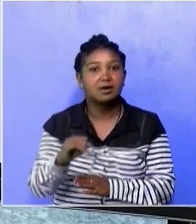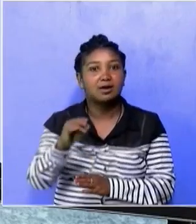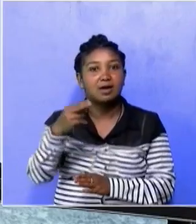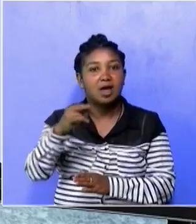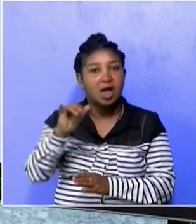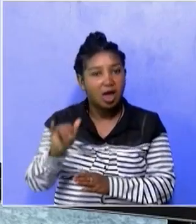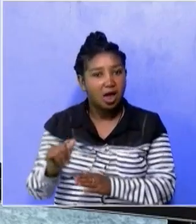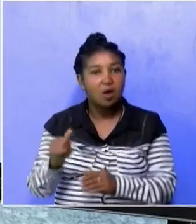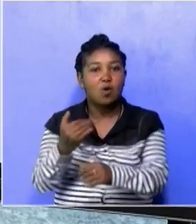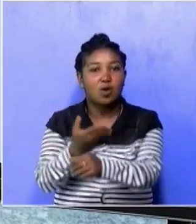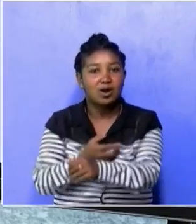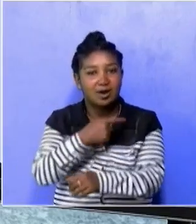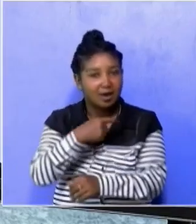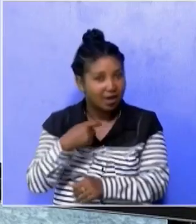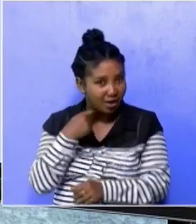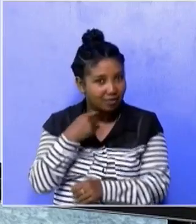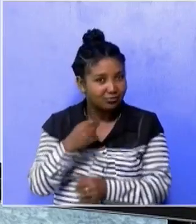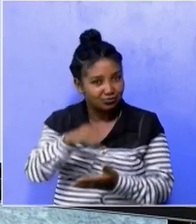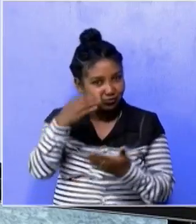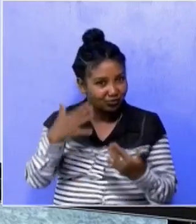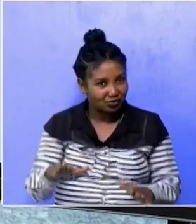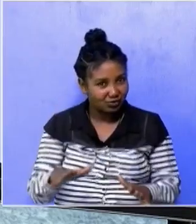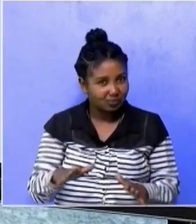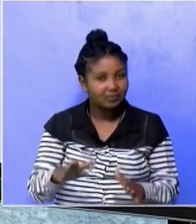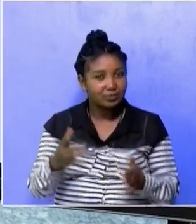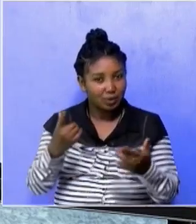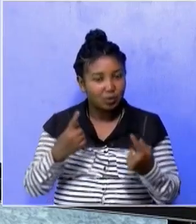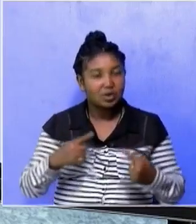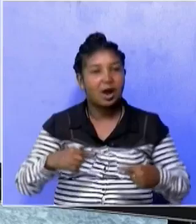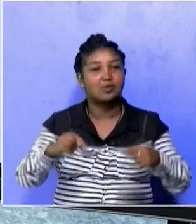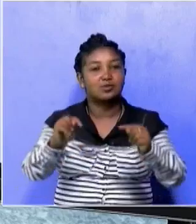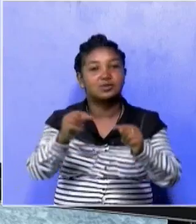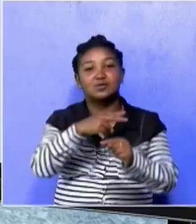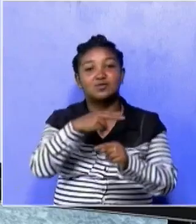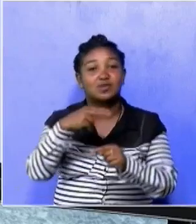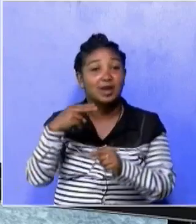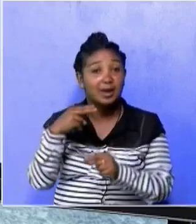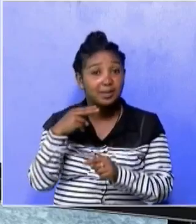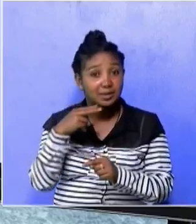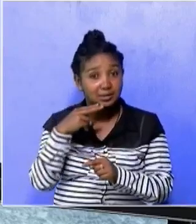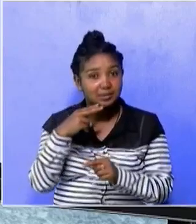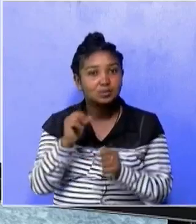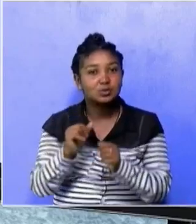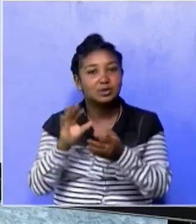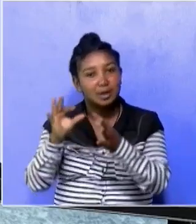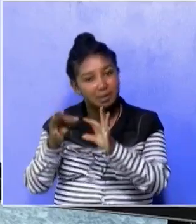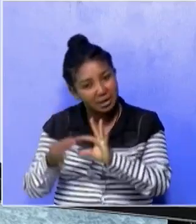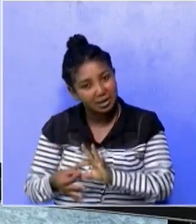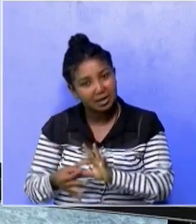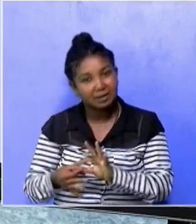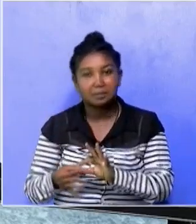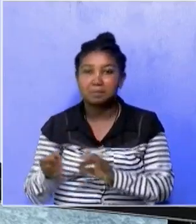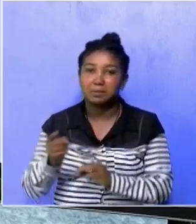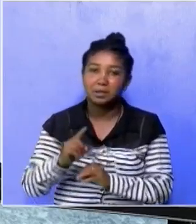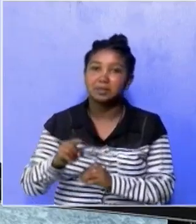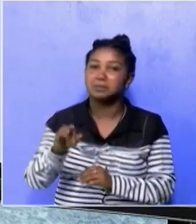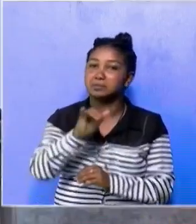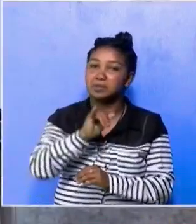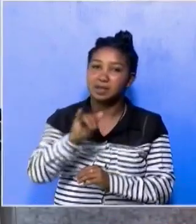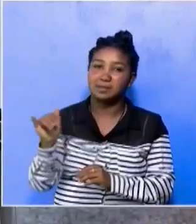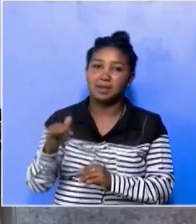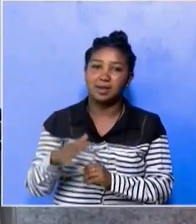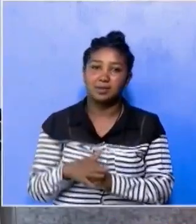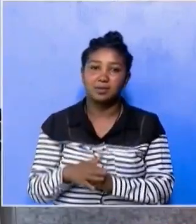also the vocabularies. So we're trying to do these vocabularies with their meanings. At the same